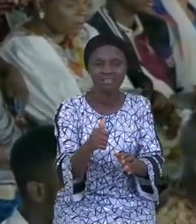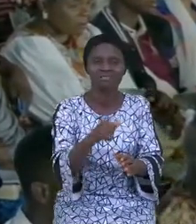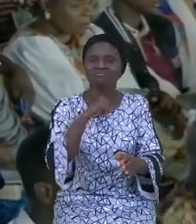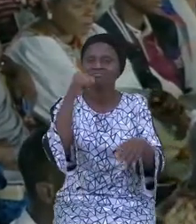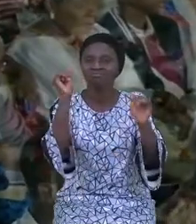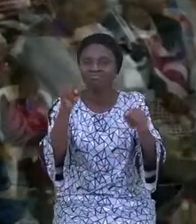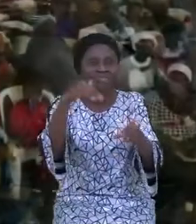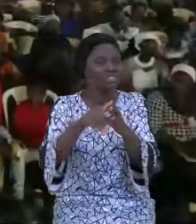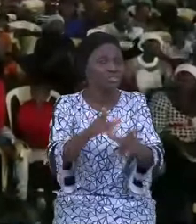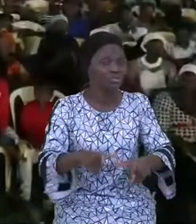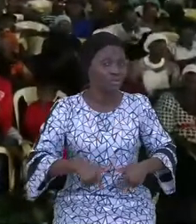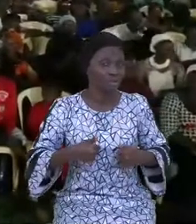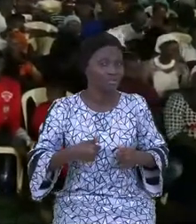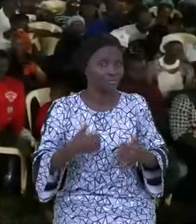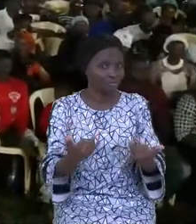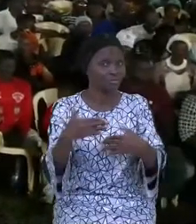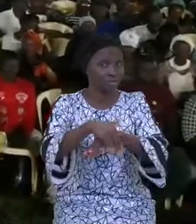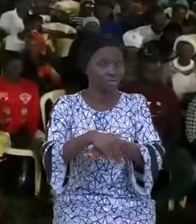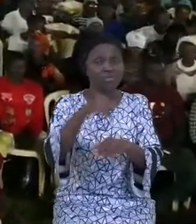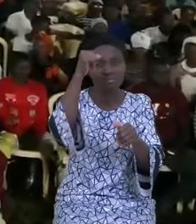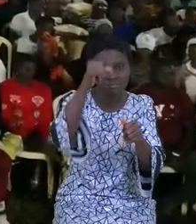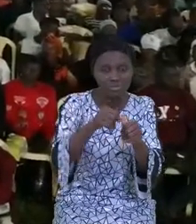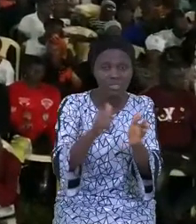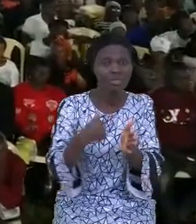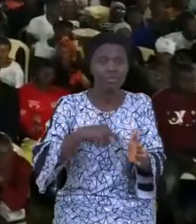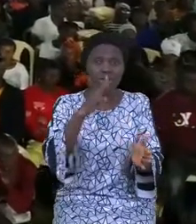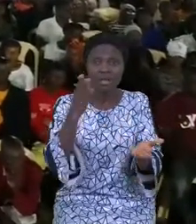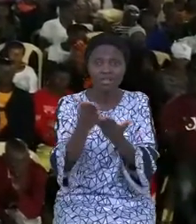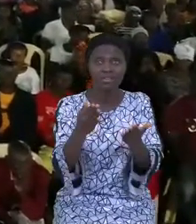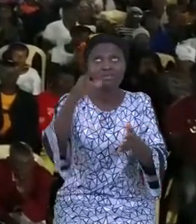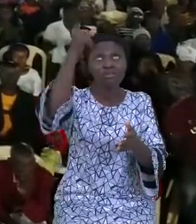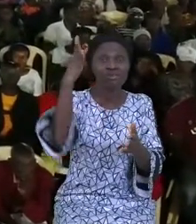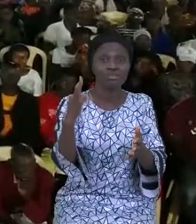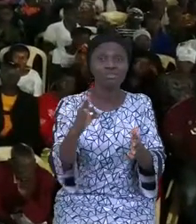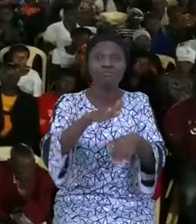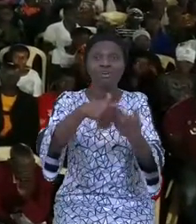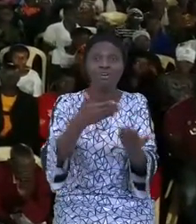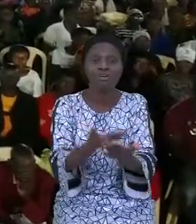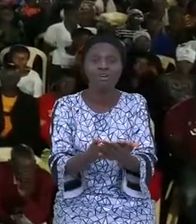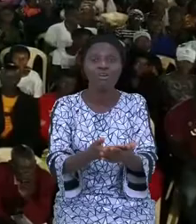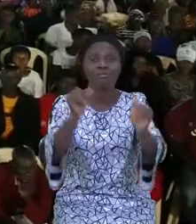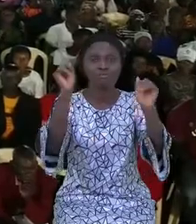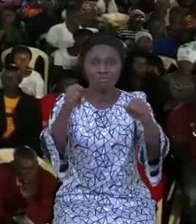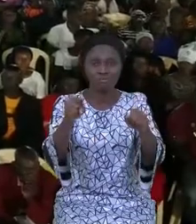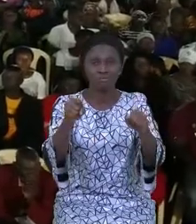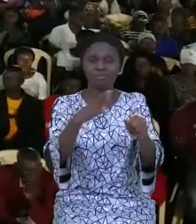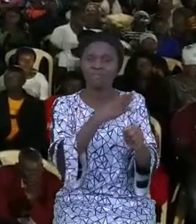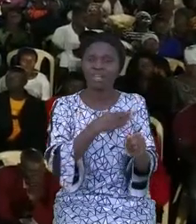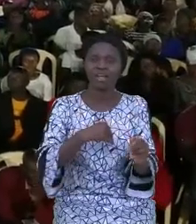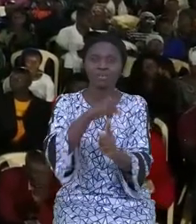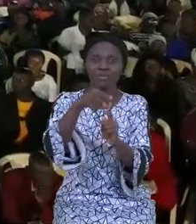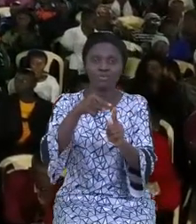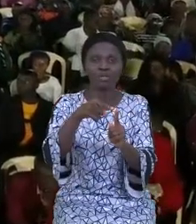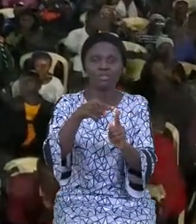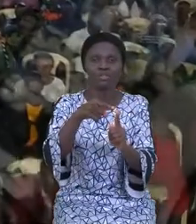are serving the God of all possibilities. And so, all he said, stand upright on thy feet. And